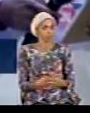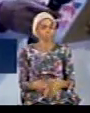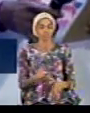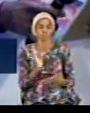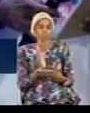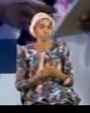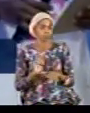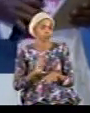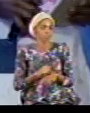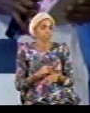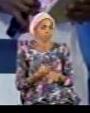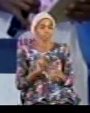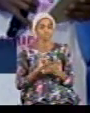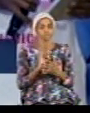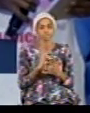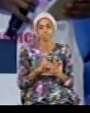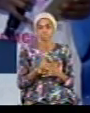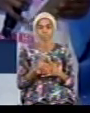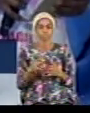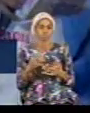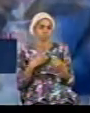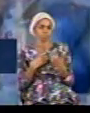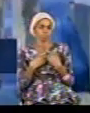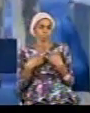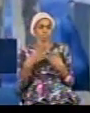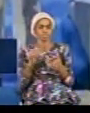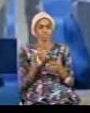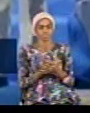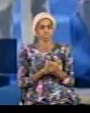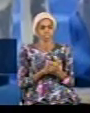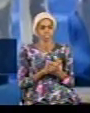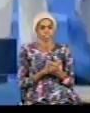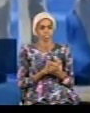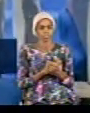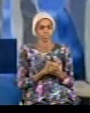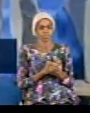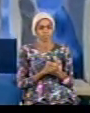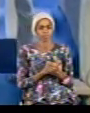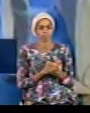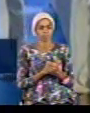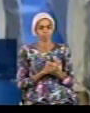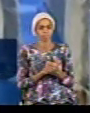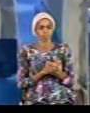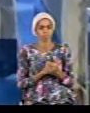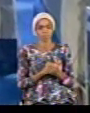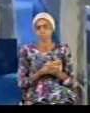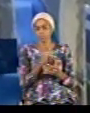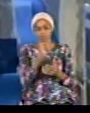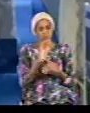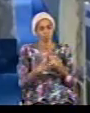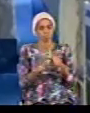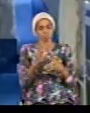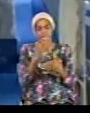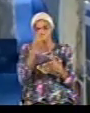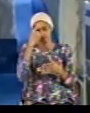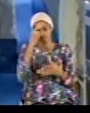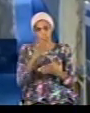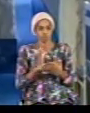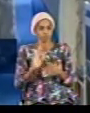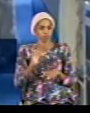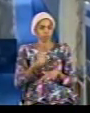that the legs could not make her to walk for a period of time. Whenever time I called her, she